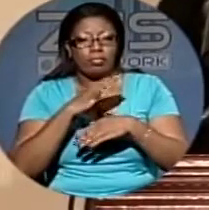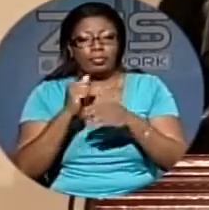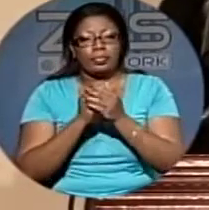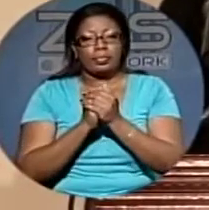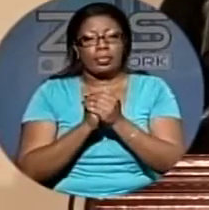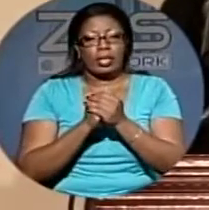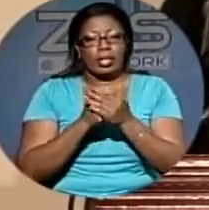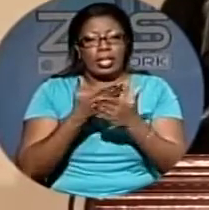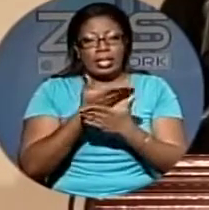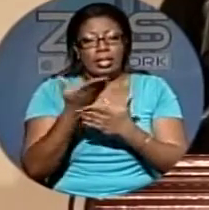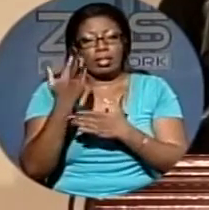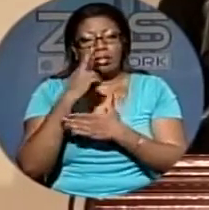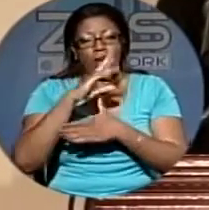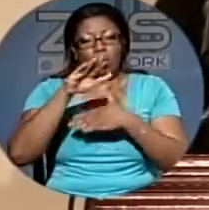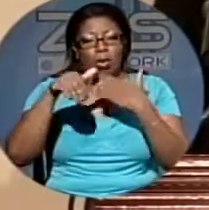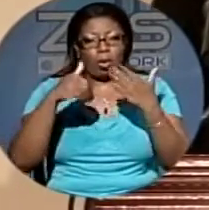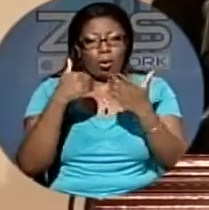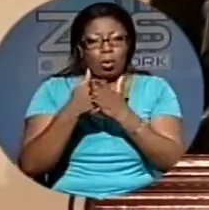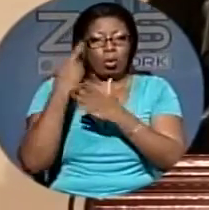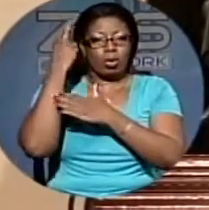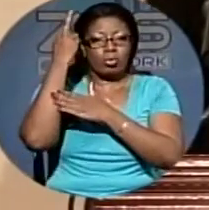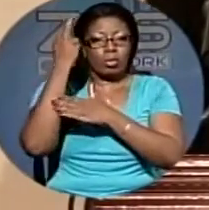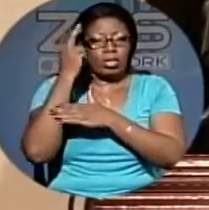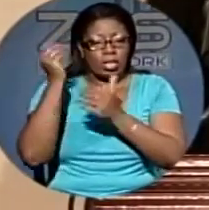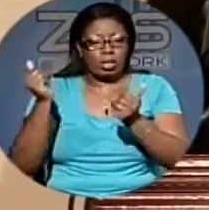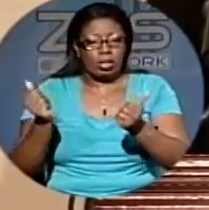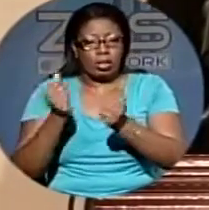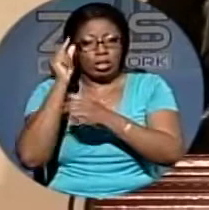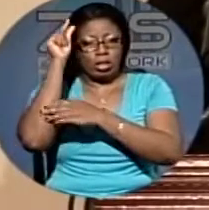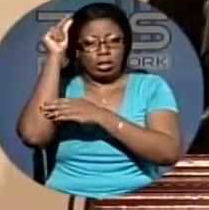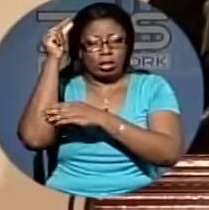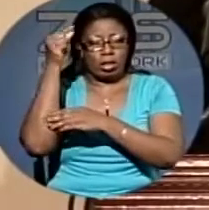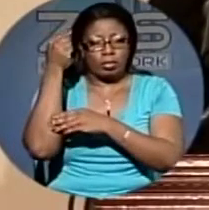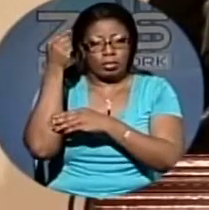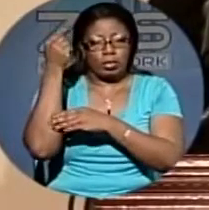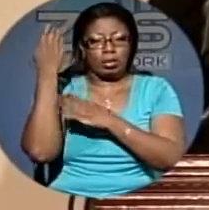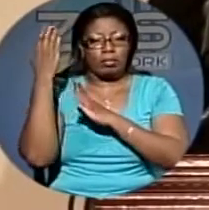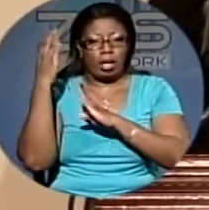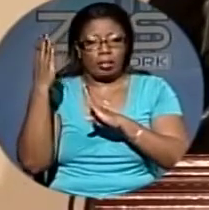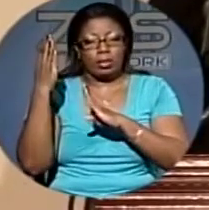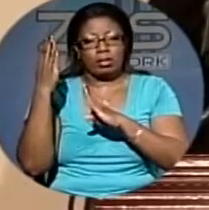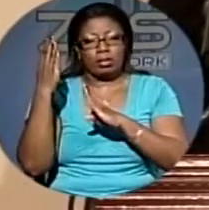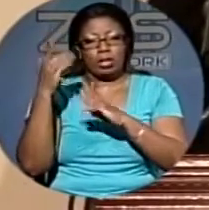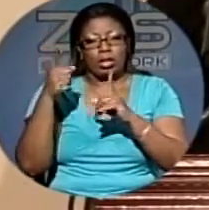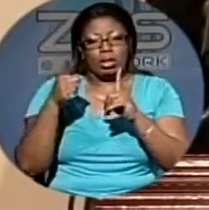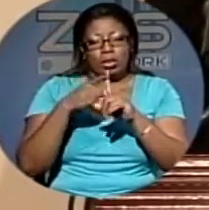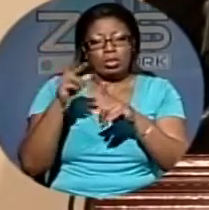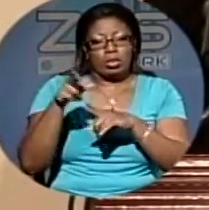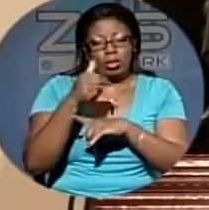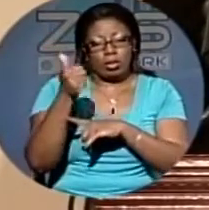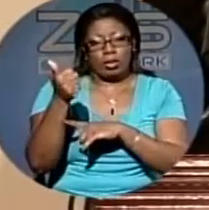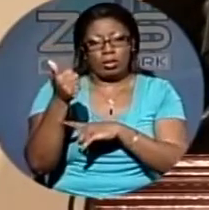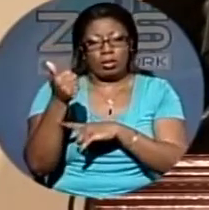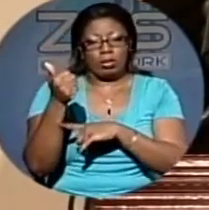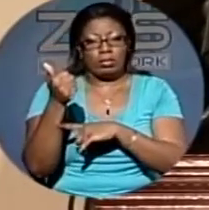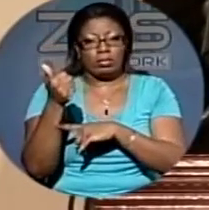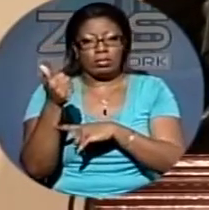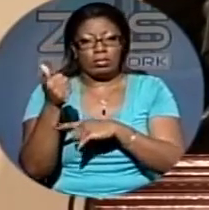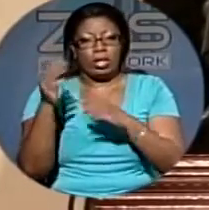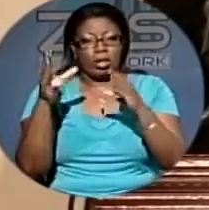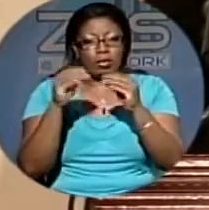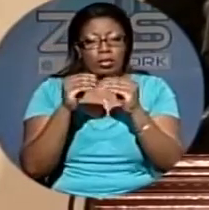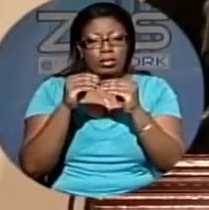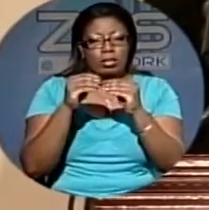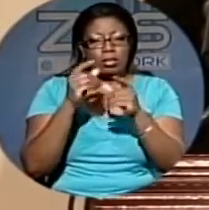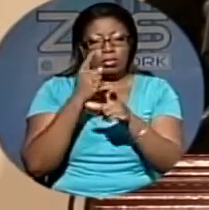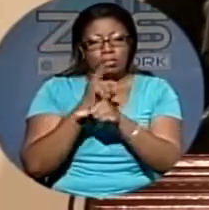These are all sound reasons for me to urge the Bahamas government to ratify the World Heritage Convention in particular at